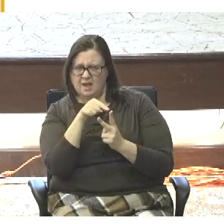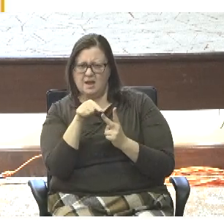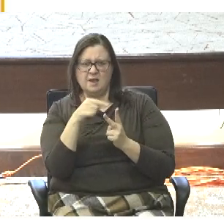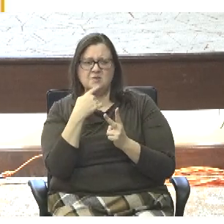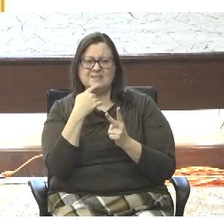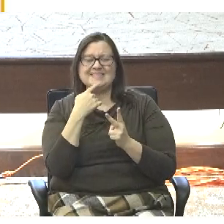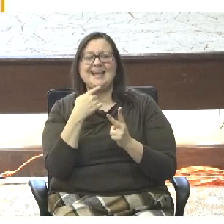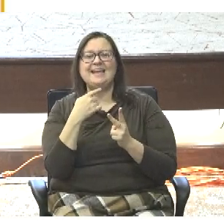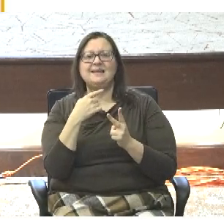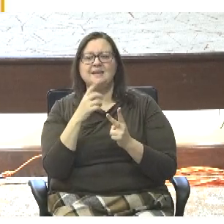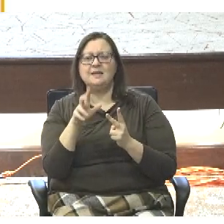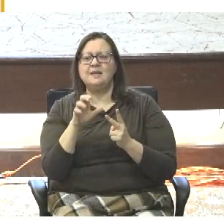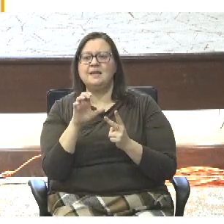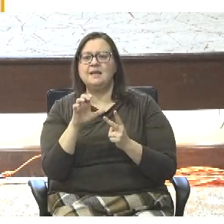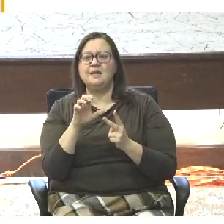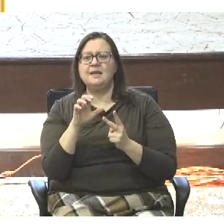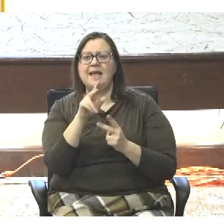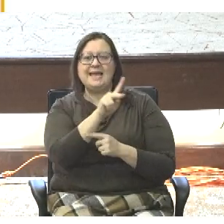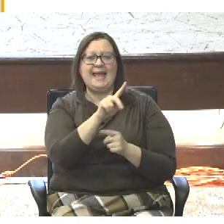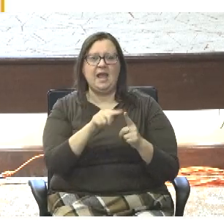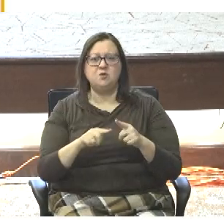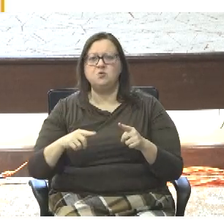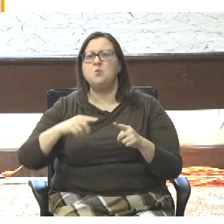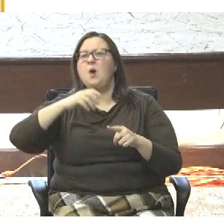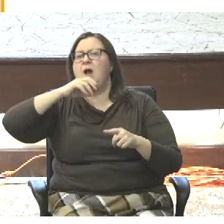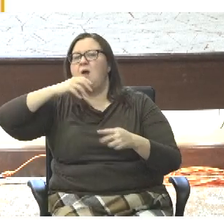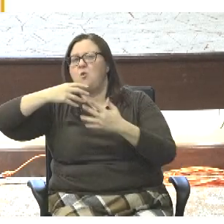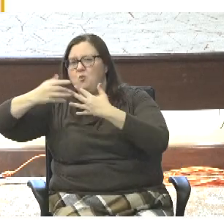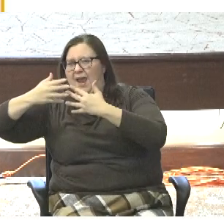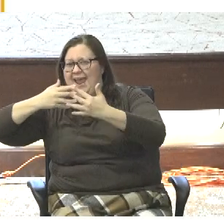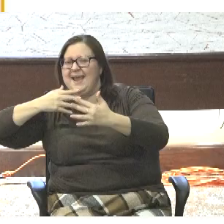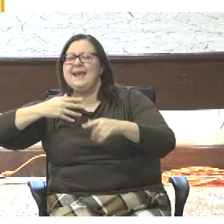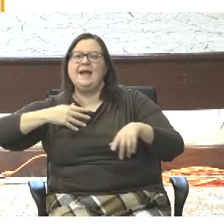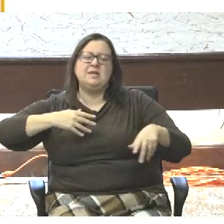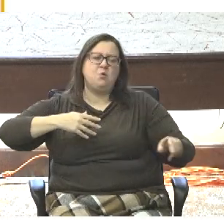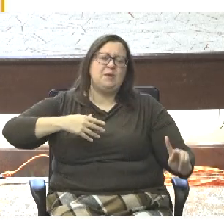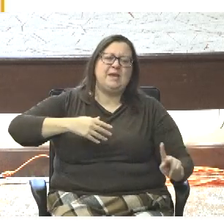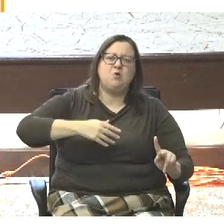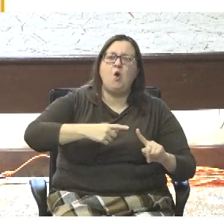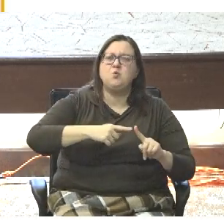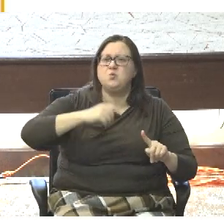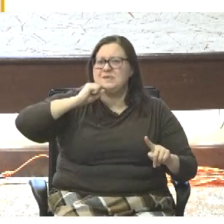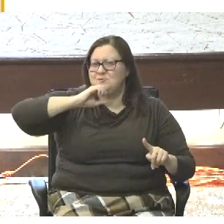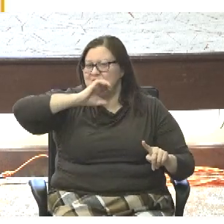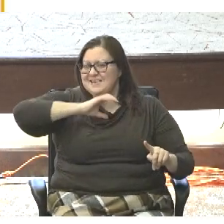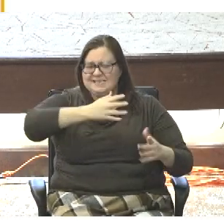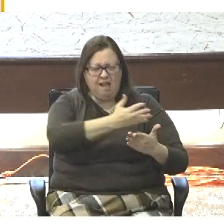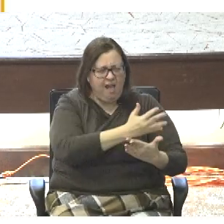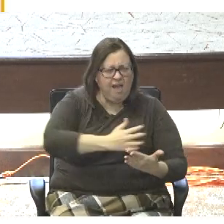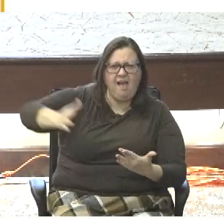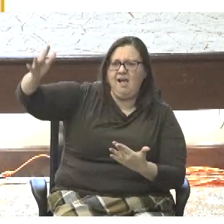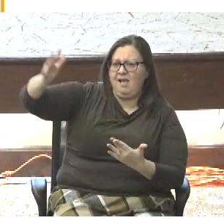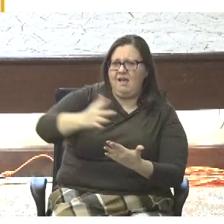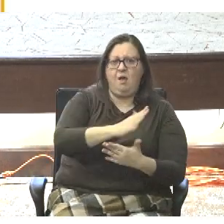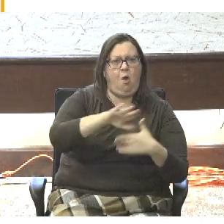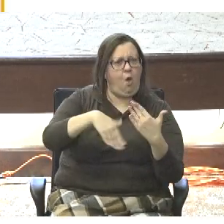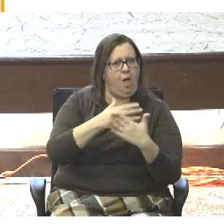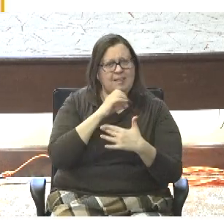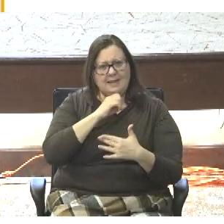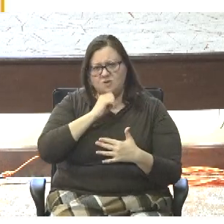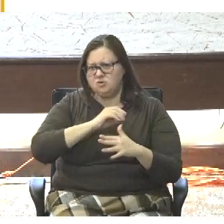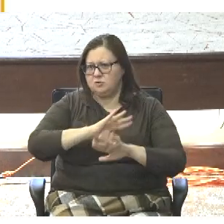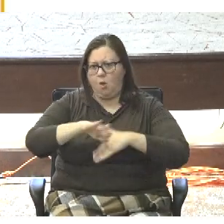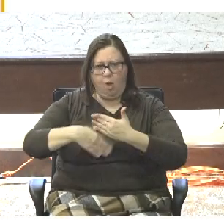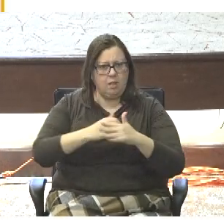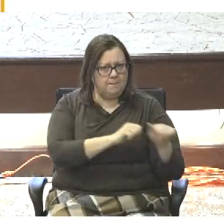gray. And what K to gray, what we're doing, and really when you look at the park, it's all abilities, it's all ages. And so what we really